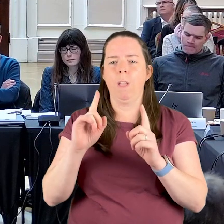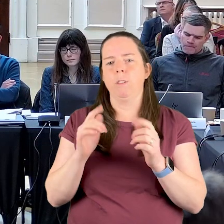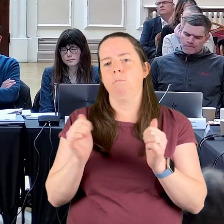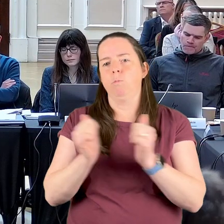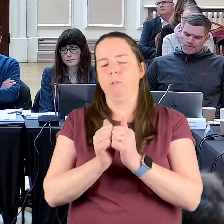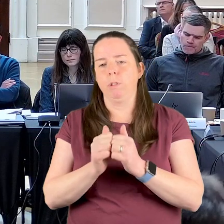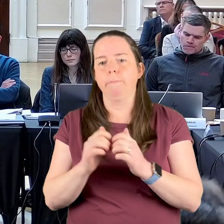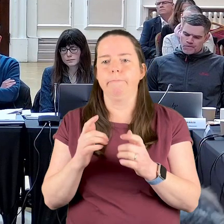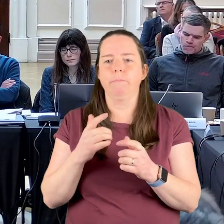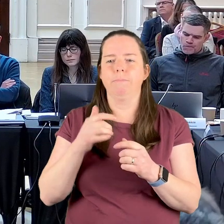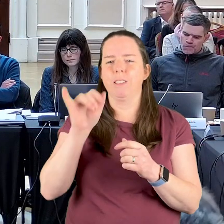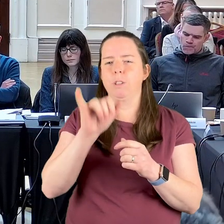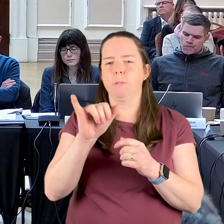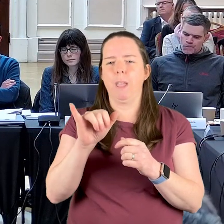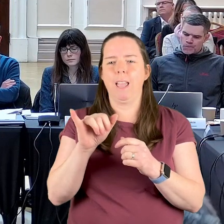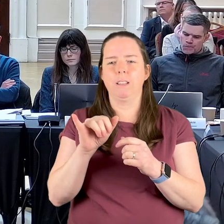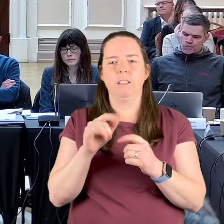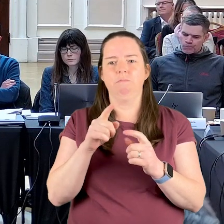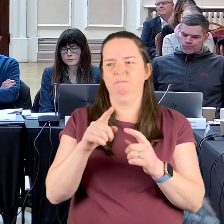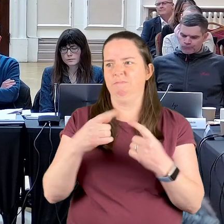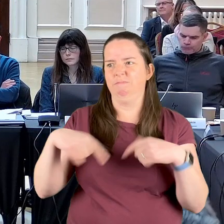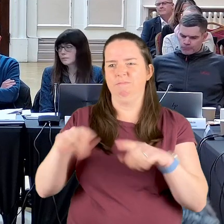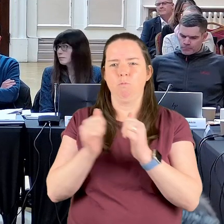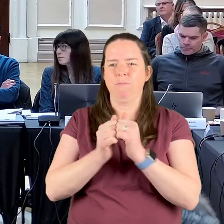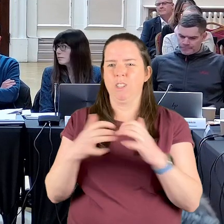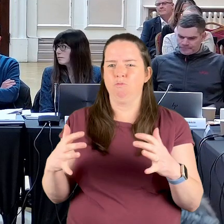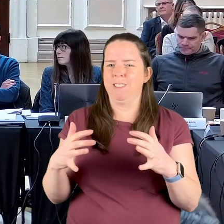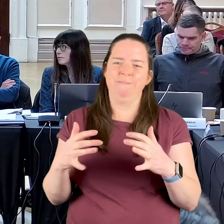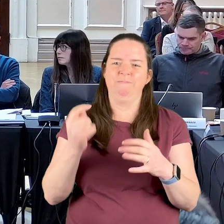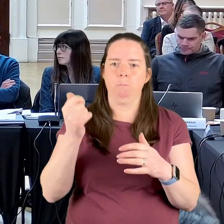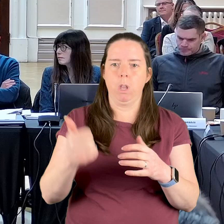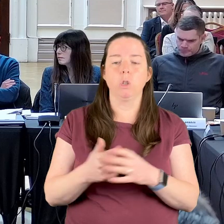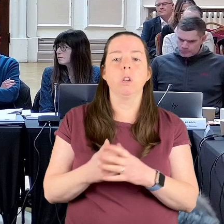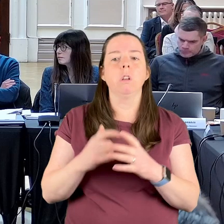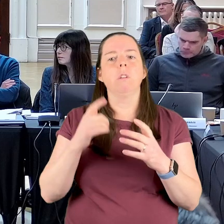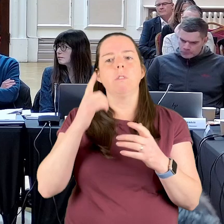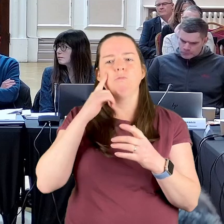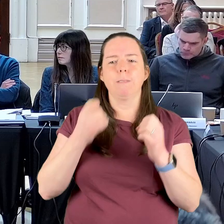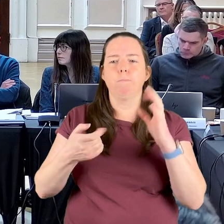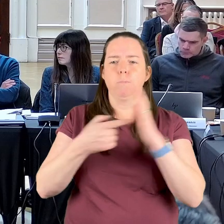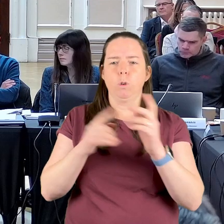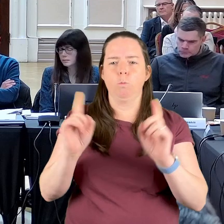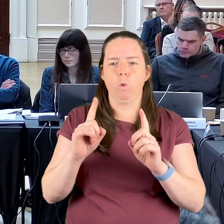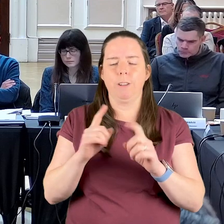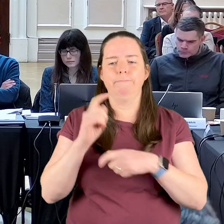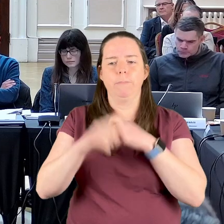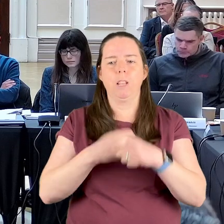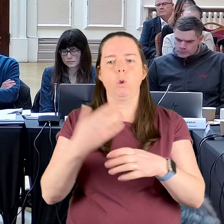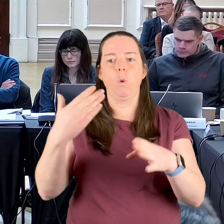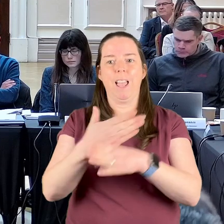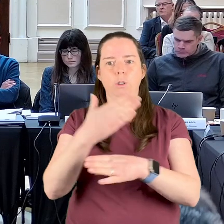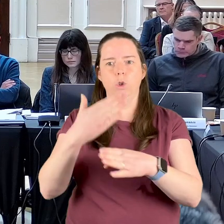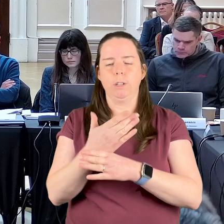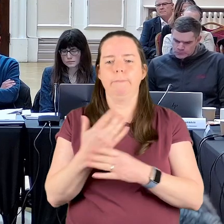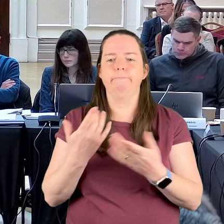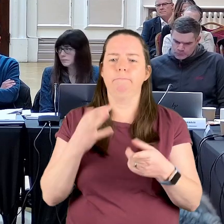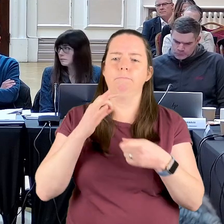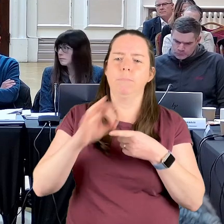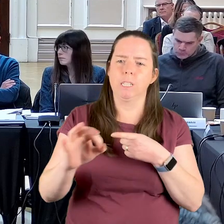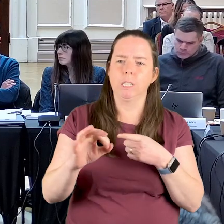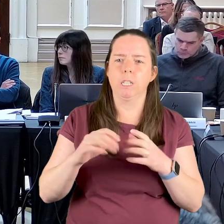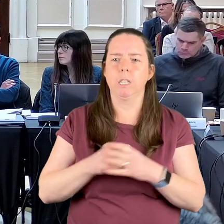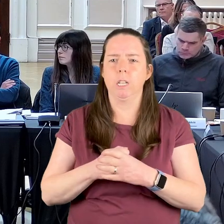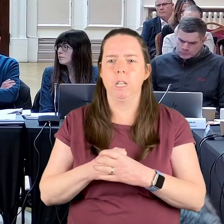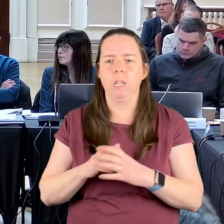those priorities that people are going to disagree with. The really important thing is that we then turn that into action, and in particular, as far as today's meeting